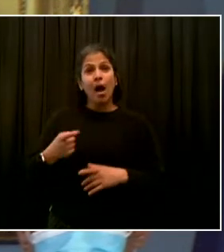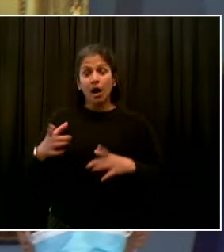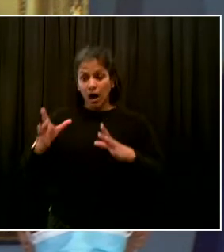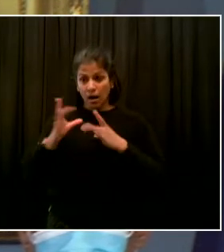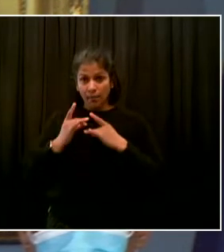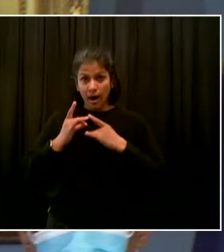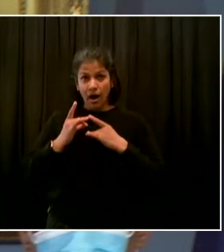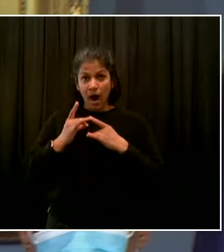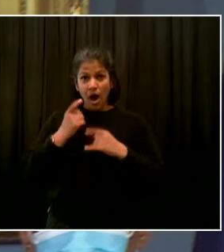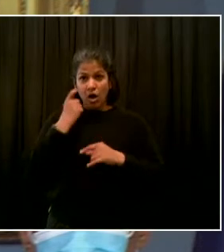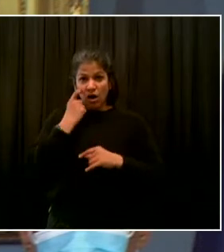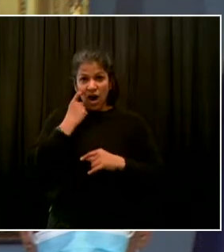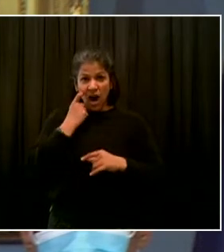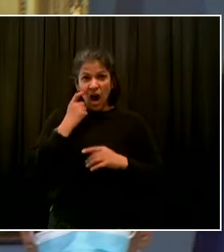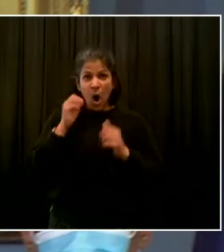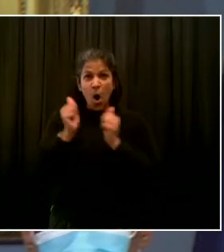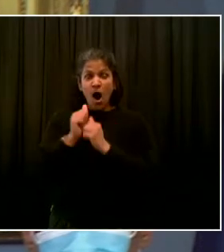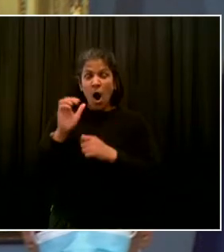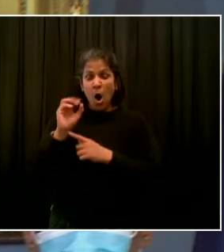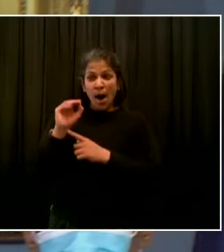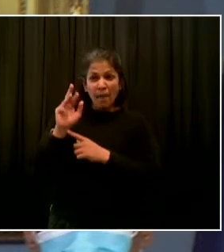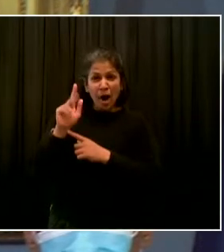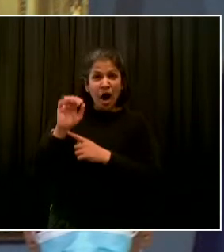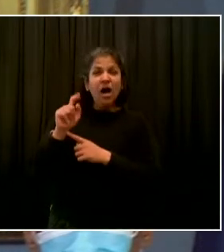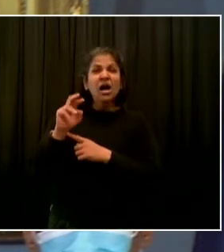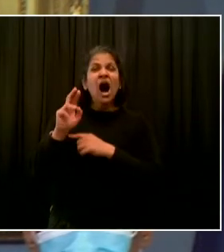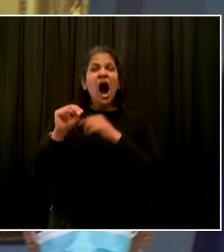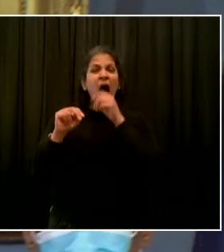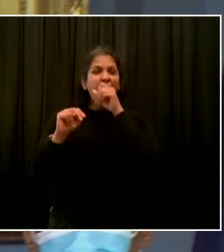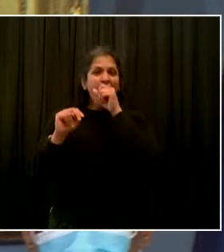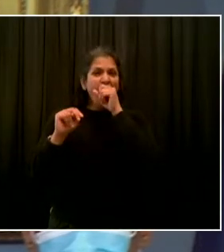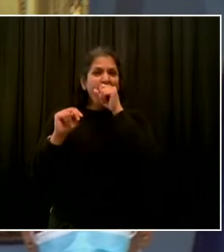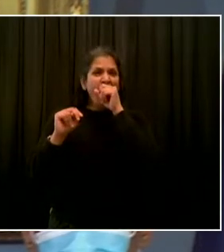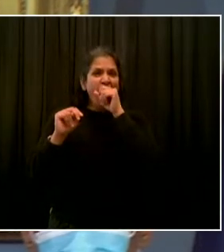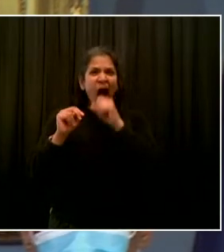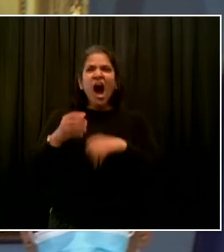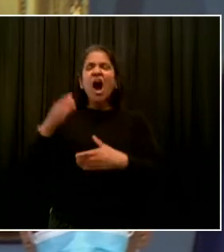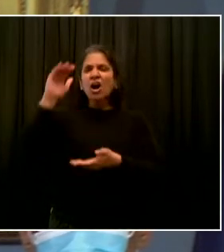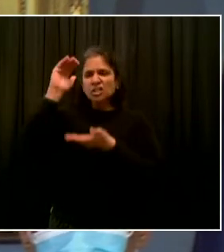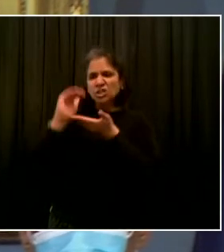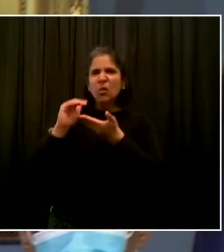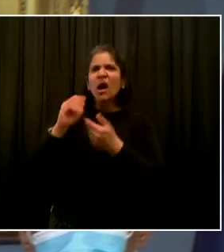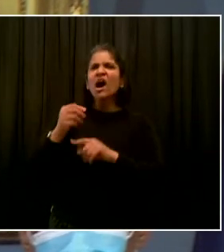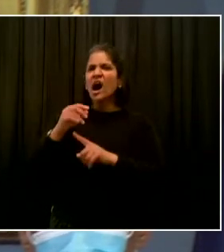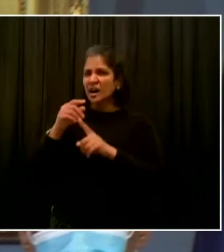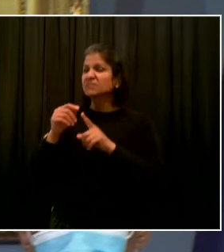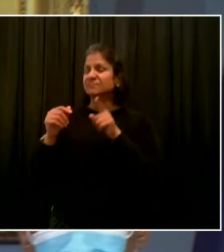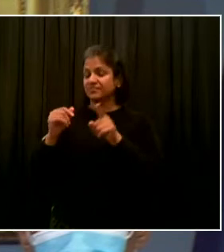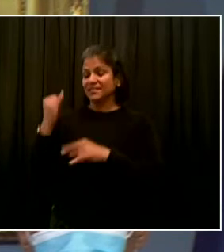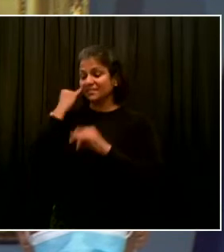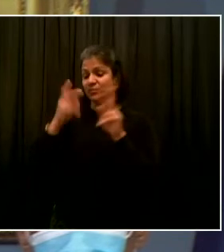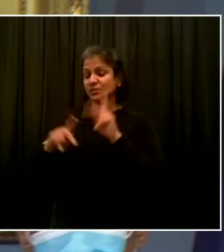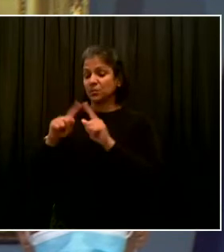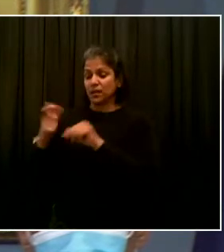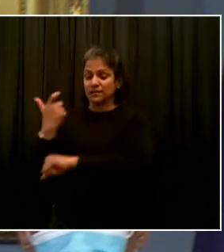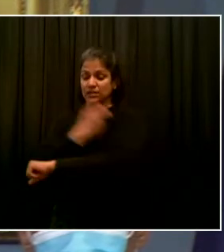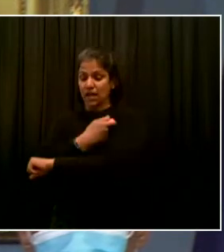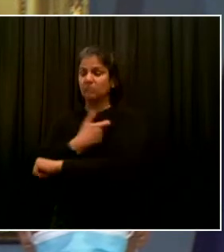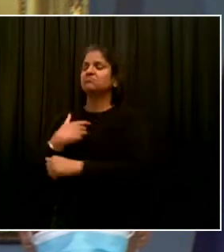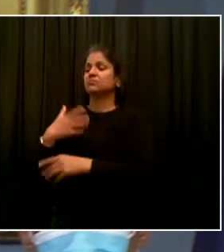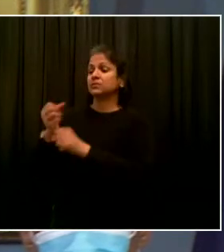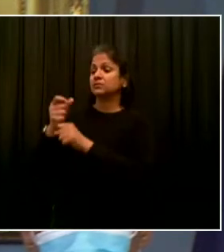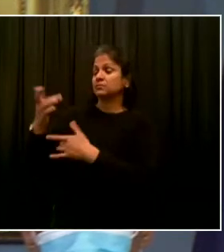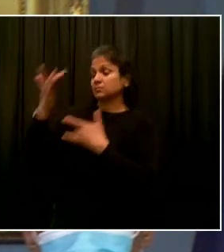with Omicron, you are at lower risk than someone who wasn't infected recently with Omicron,